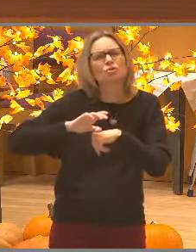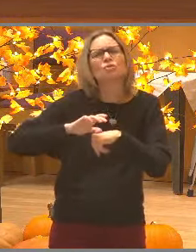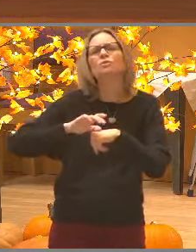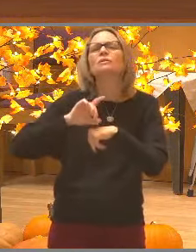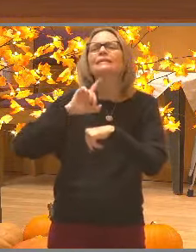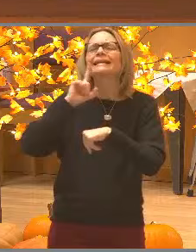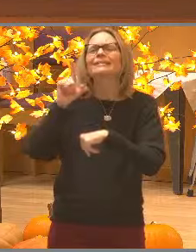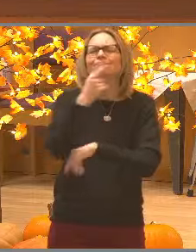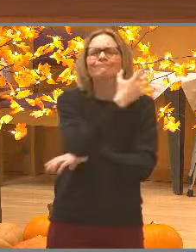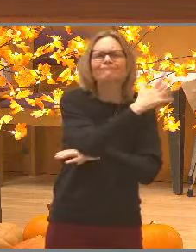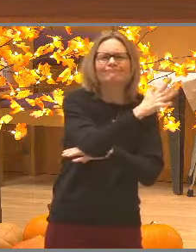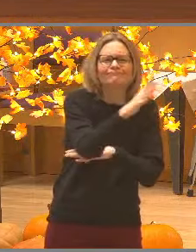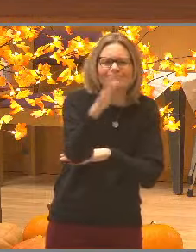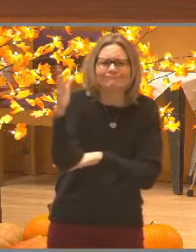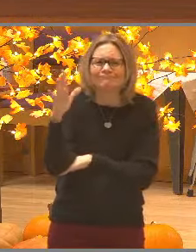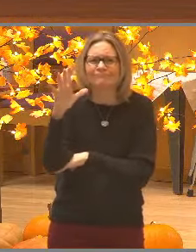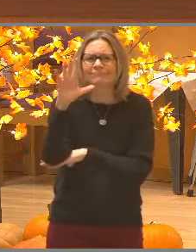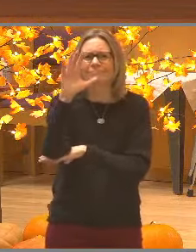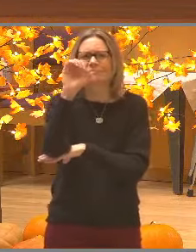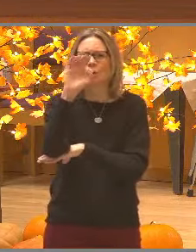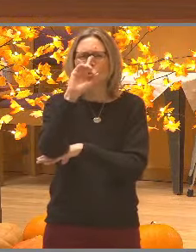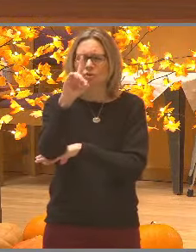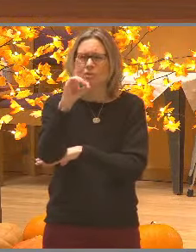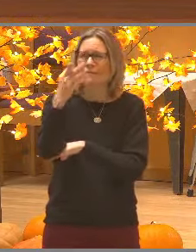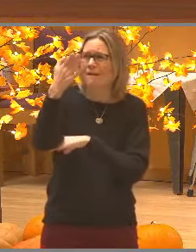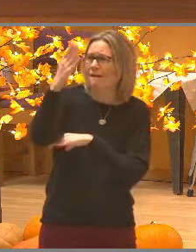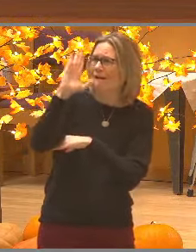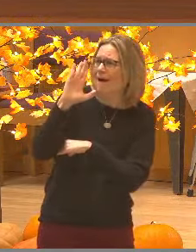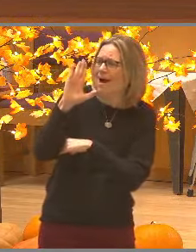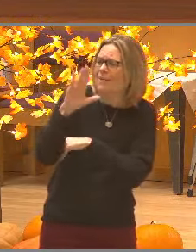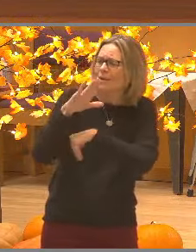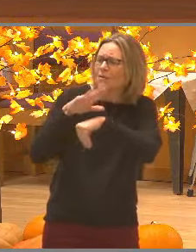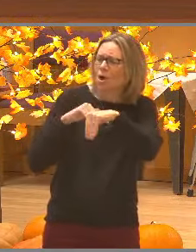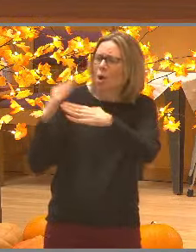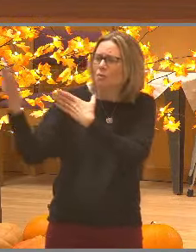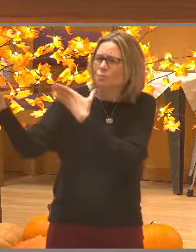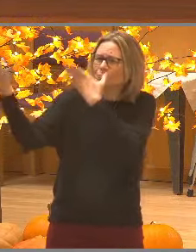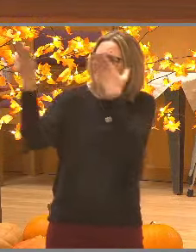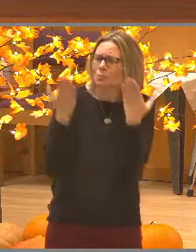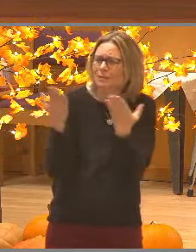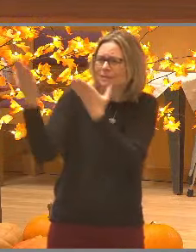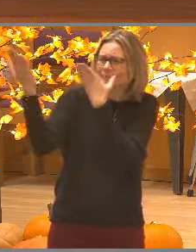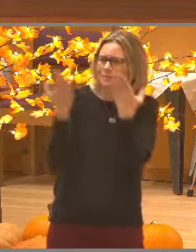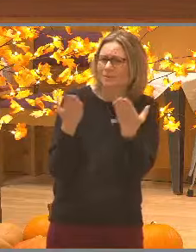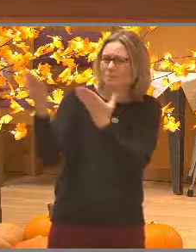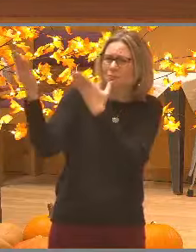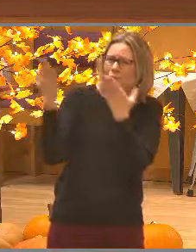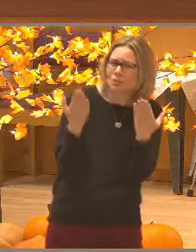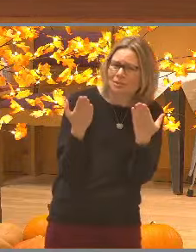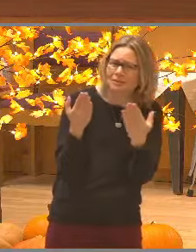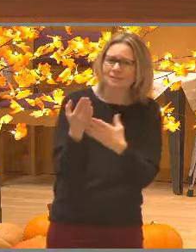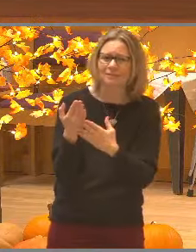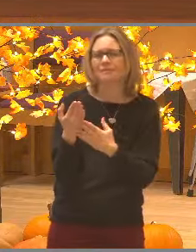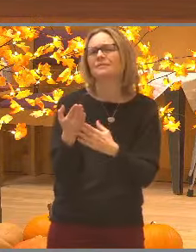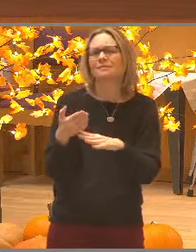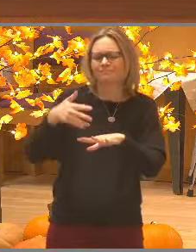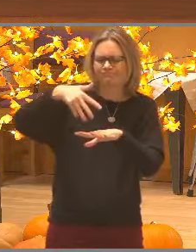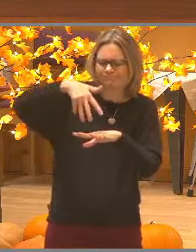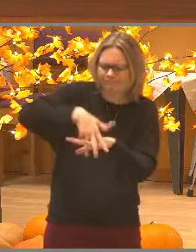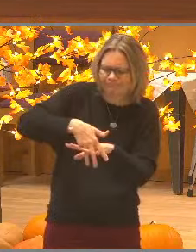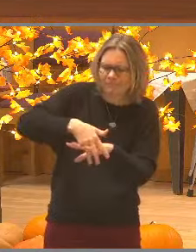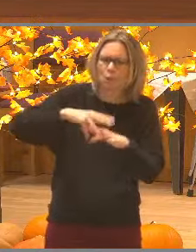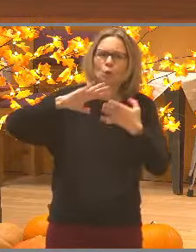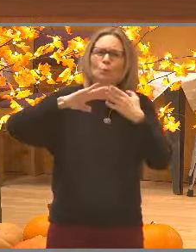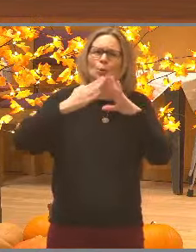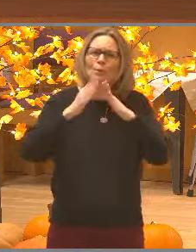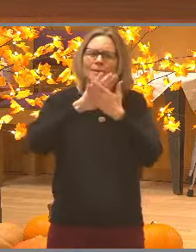orchard of God that has been called to bring fruit and to be rooted in this community, to